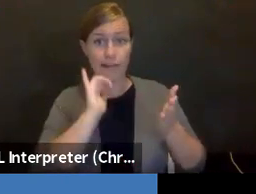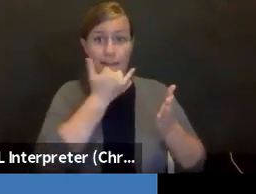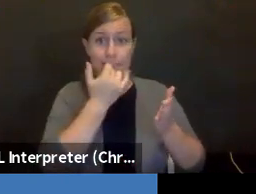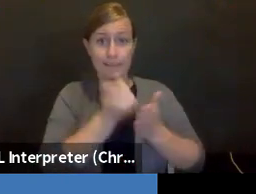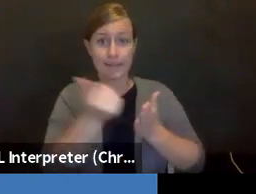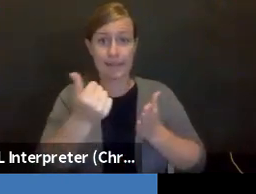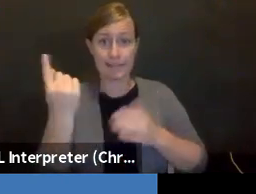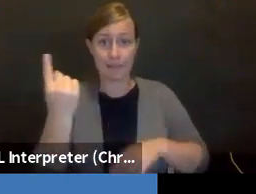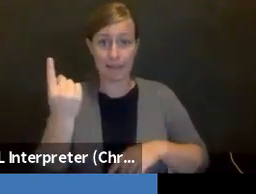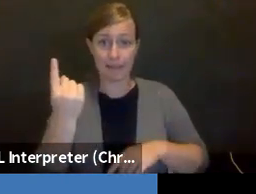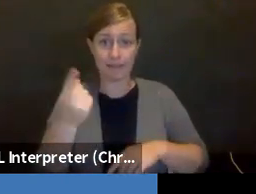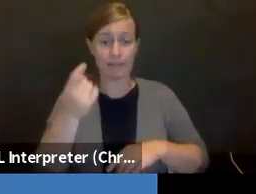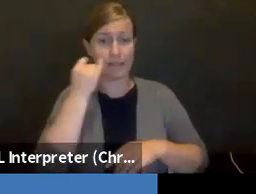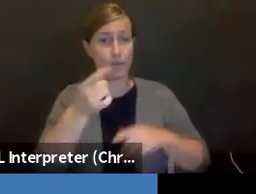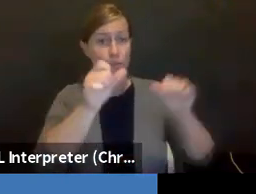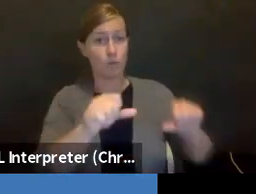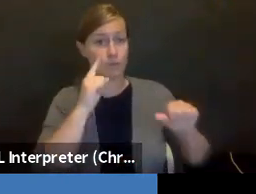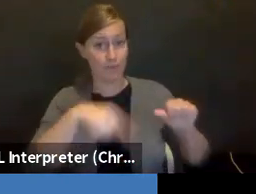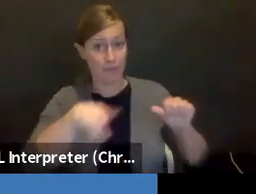you post for them? Yes.